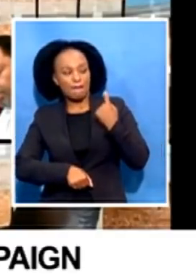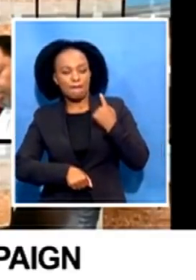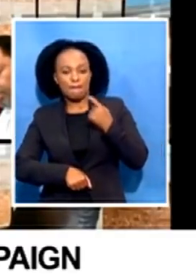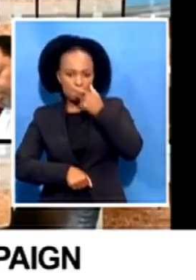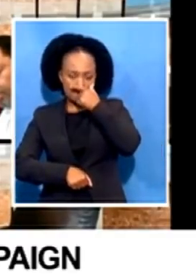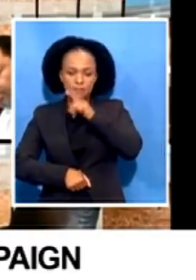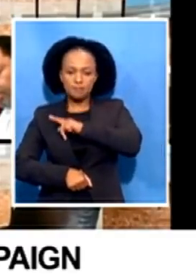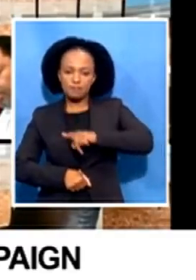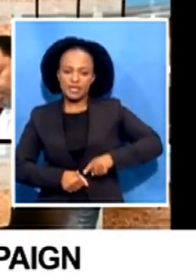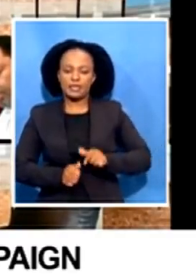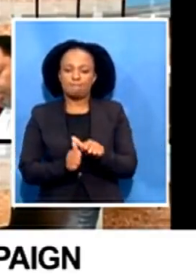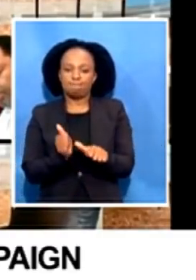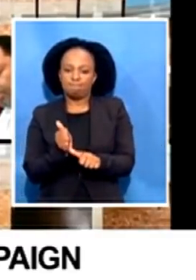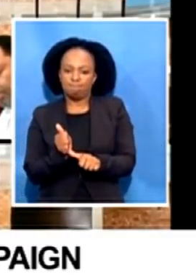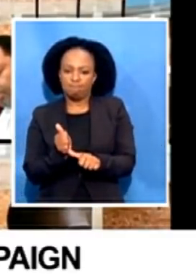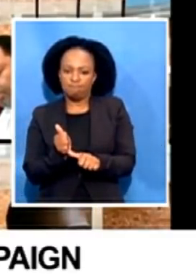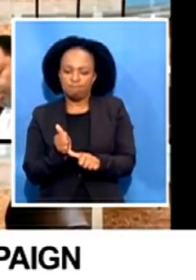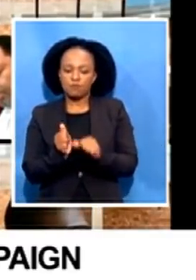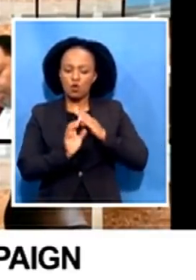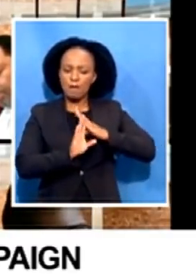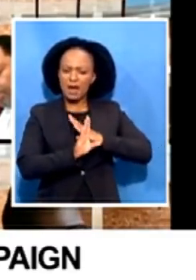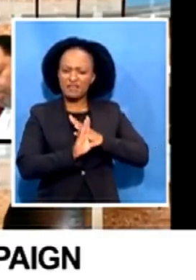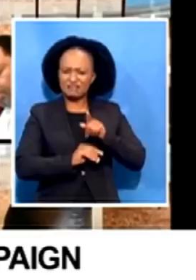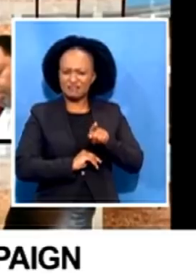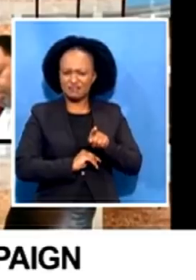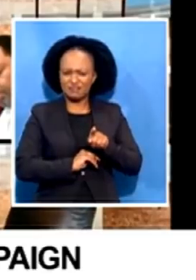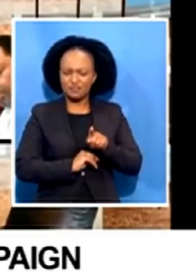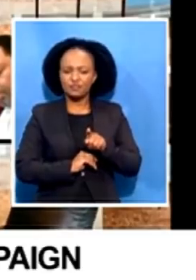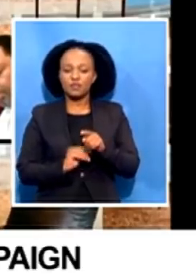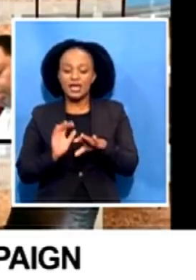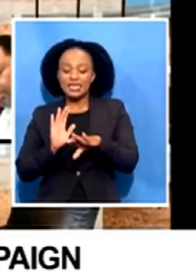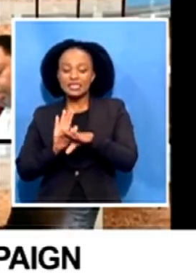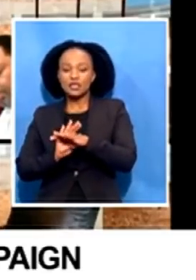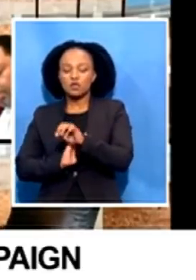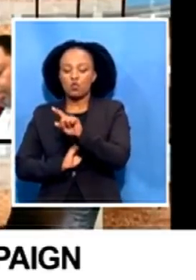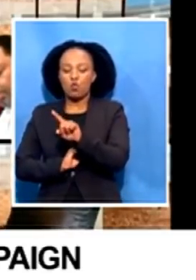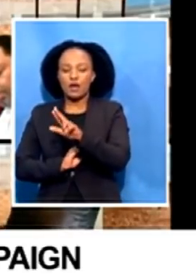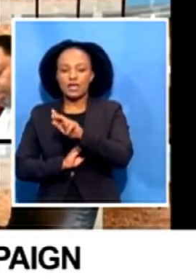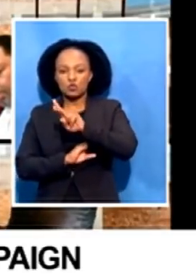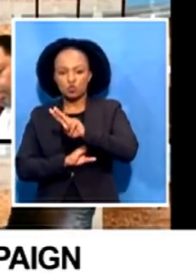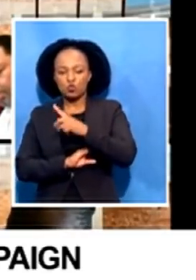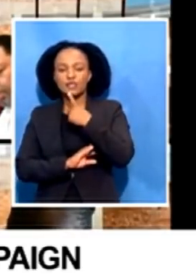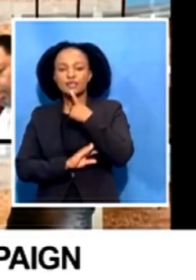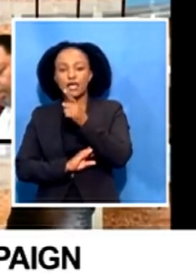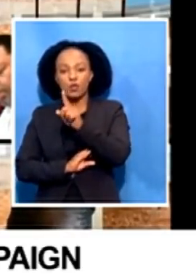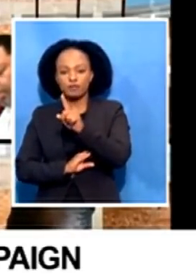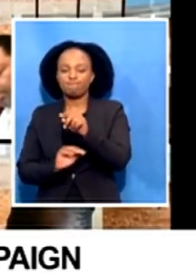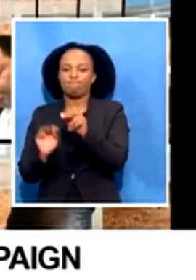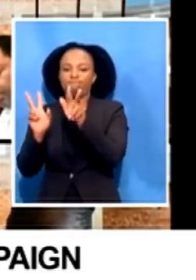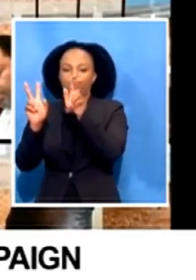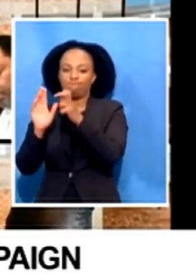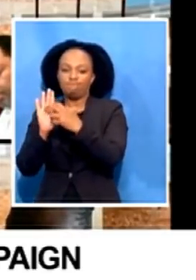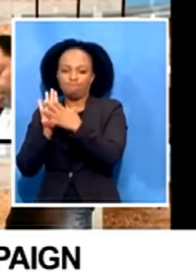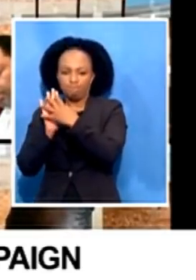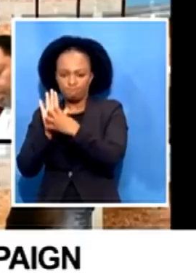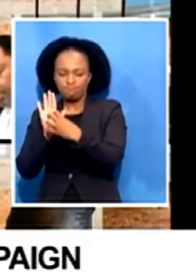Section 182 states as follows, provides as follows, and I quote, "The public protector has the power as